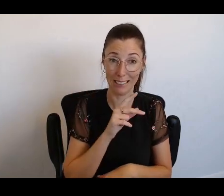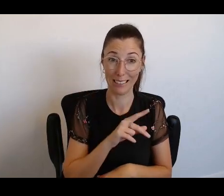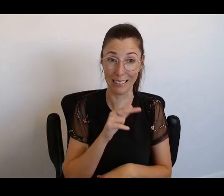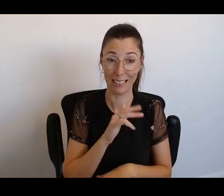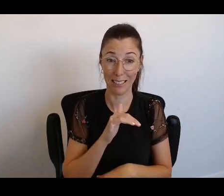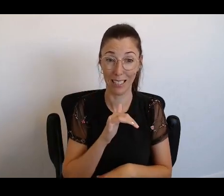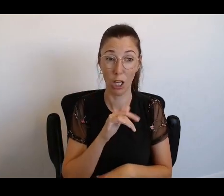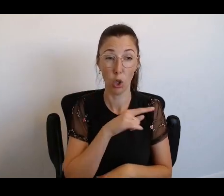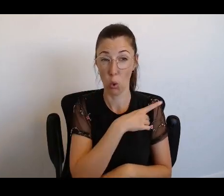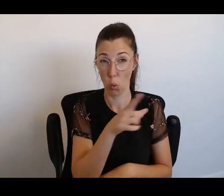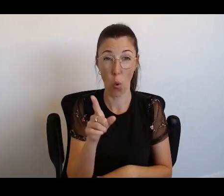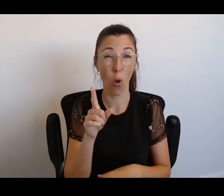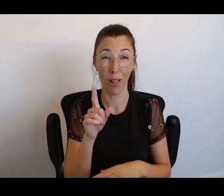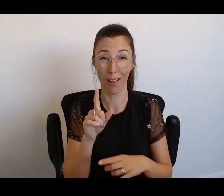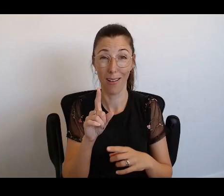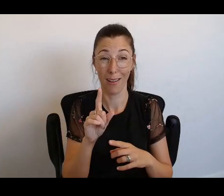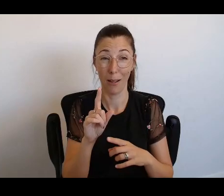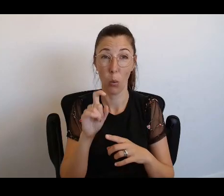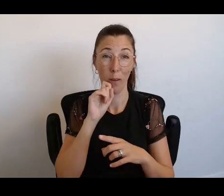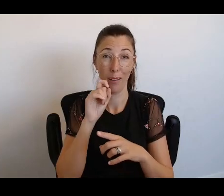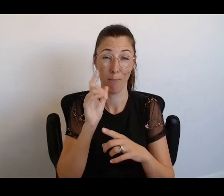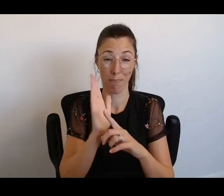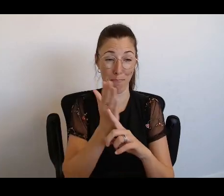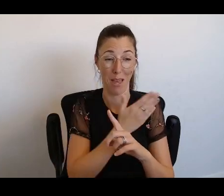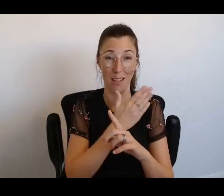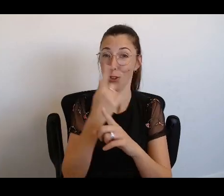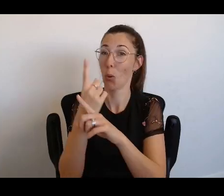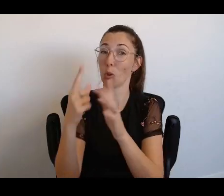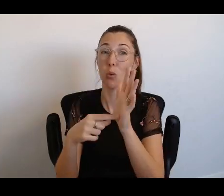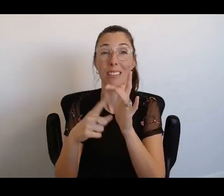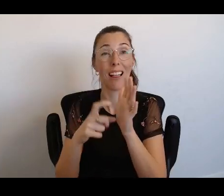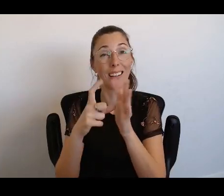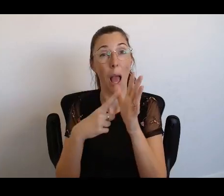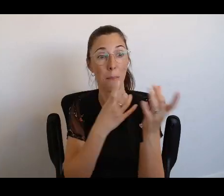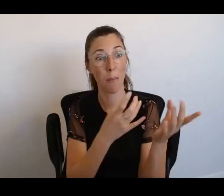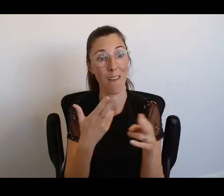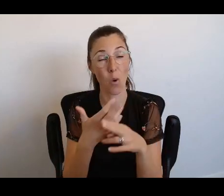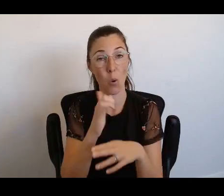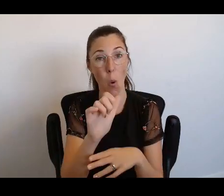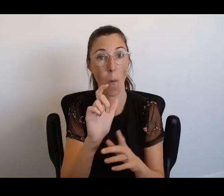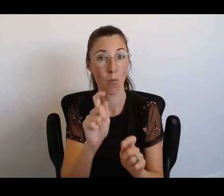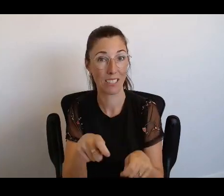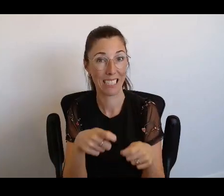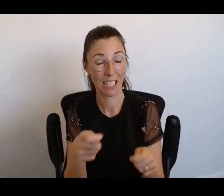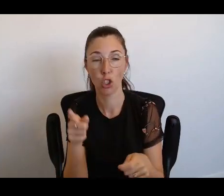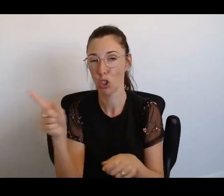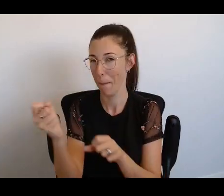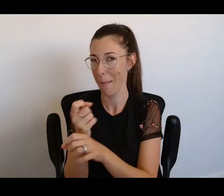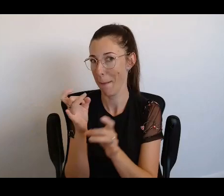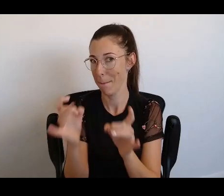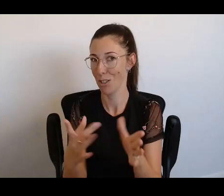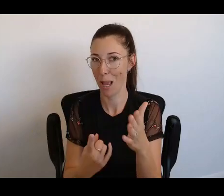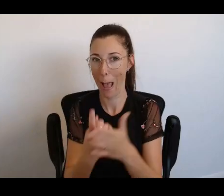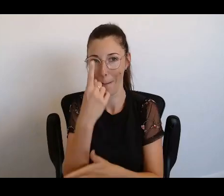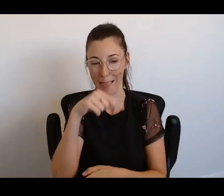as you prepare for your presentations, and has been making all the magic happen within this room. And I just